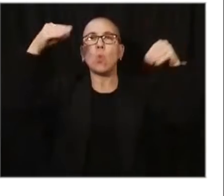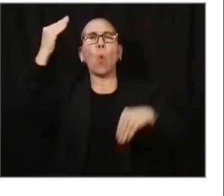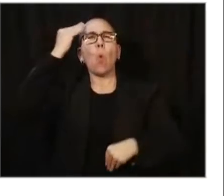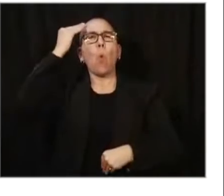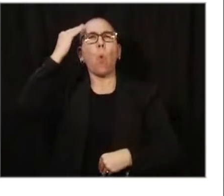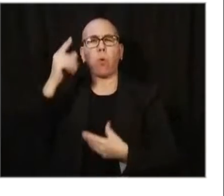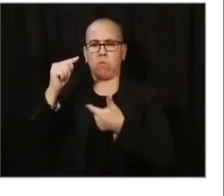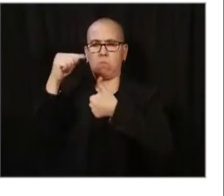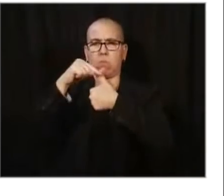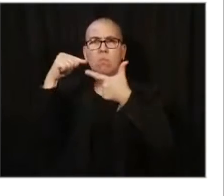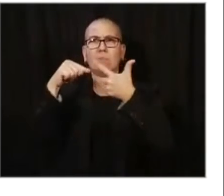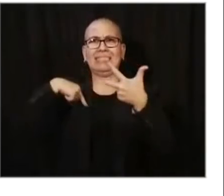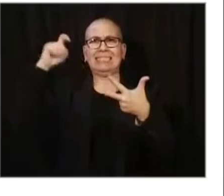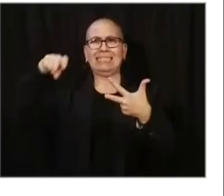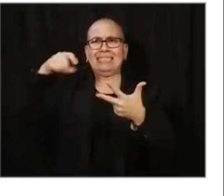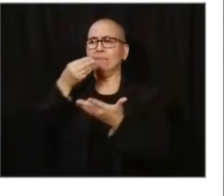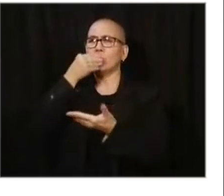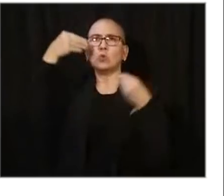That's not happening.